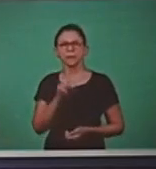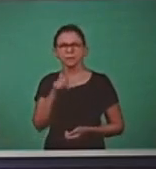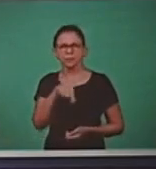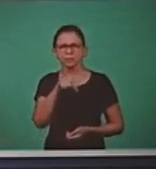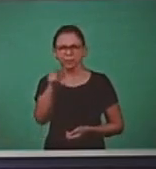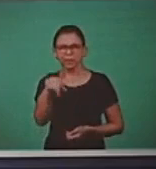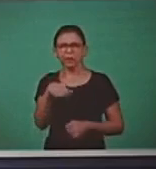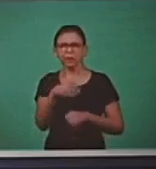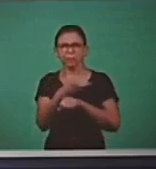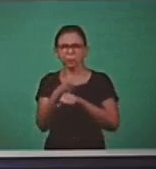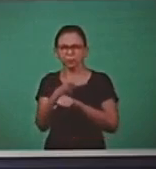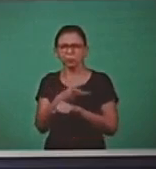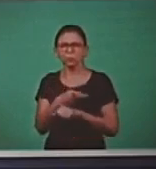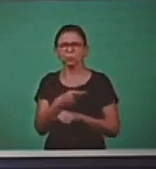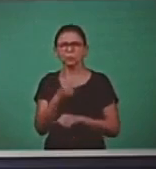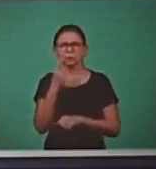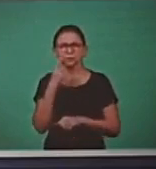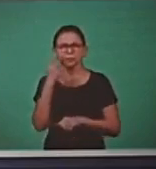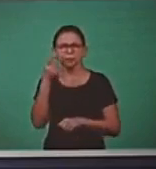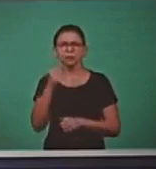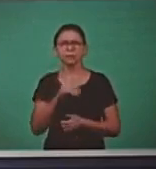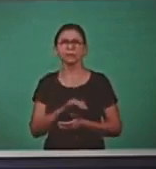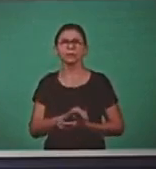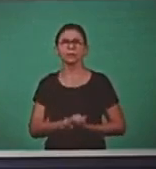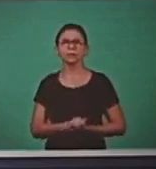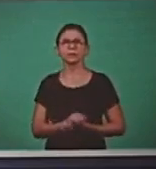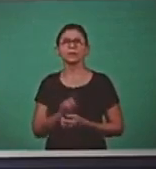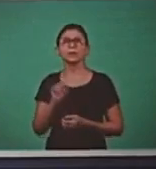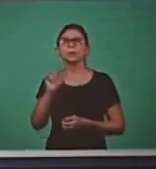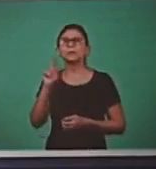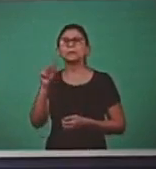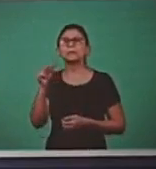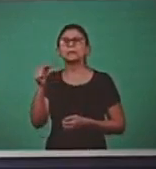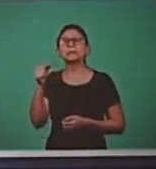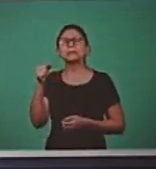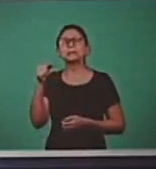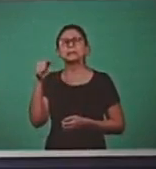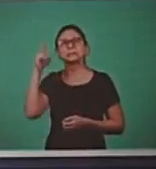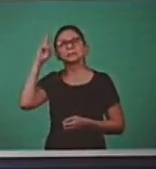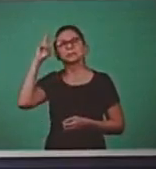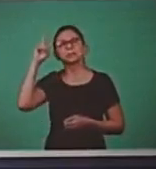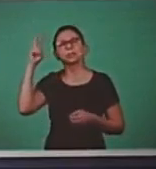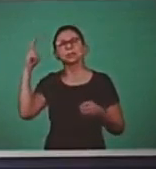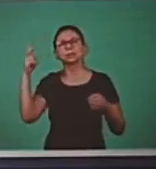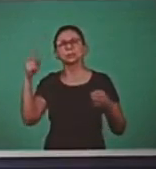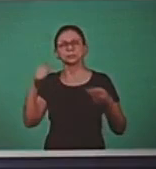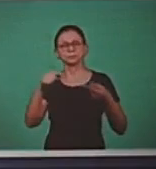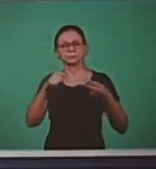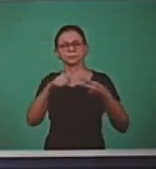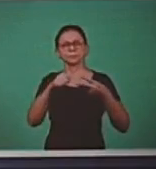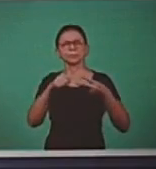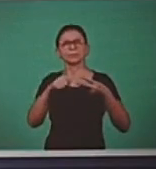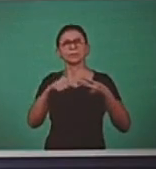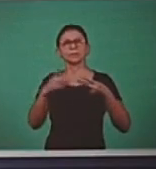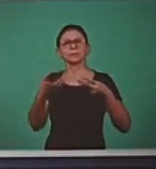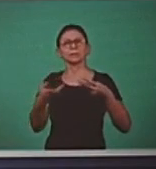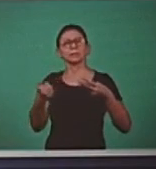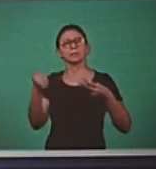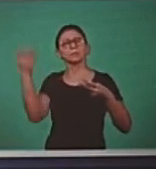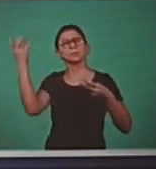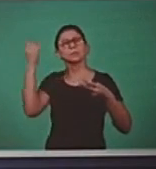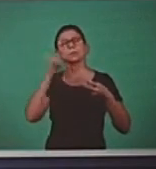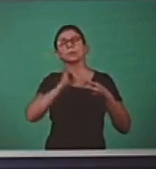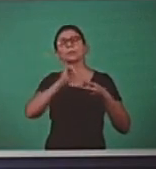identify with their own words what is the prophetic historical aspect of this parable of